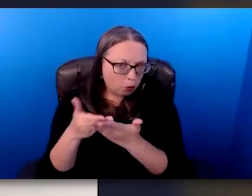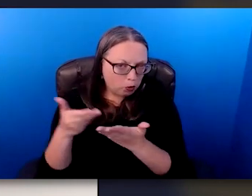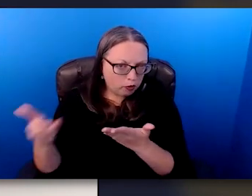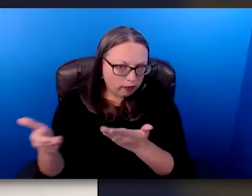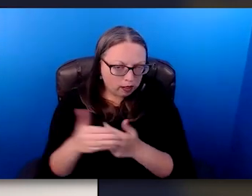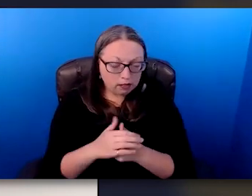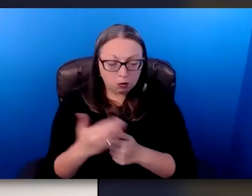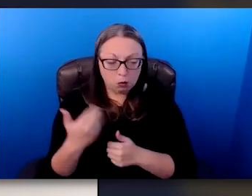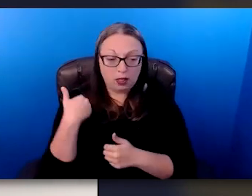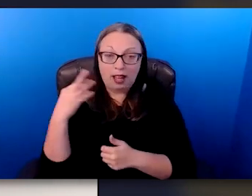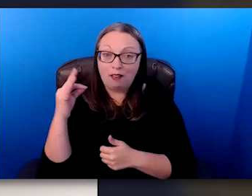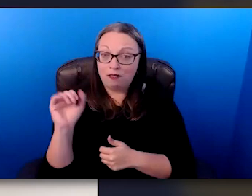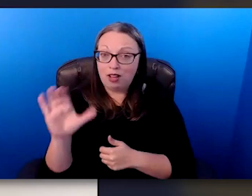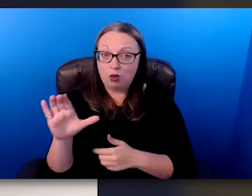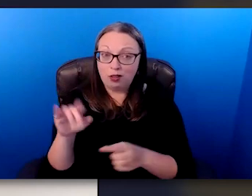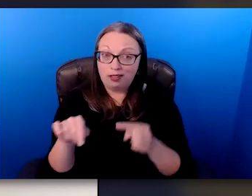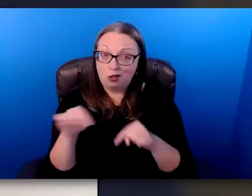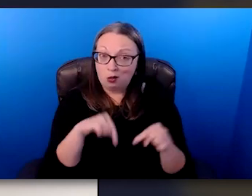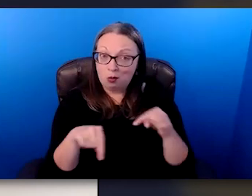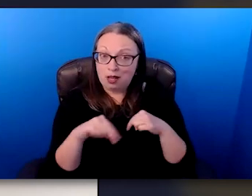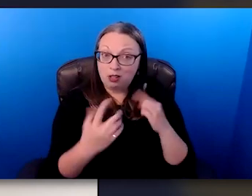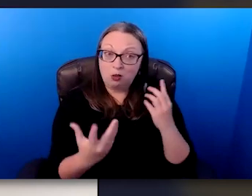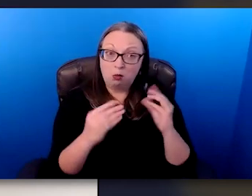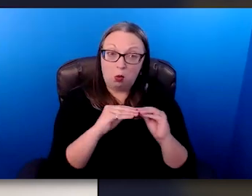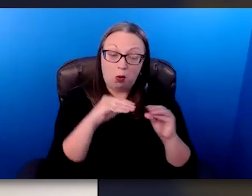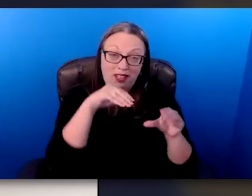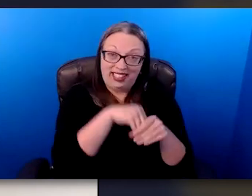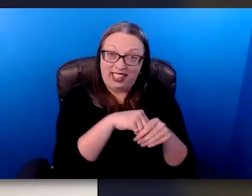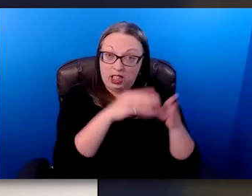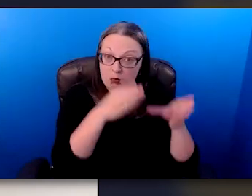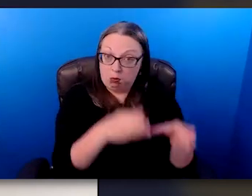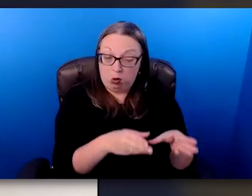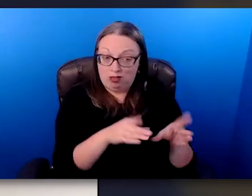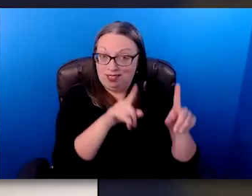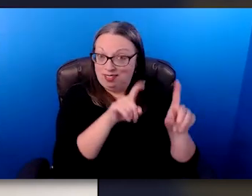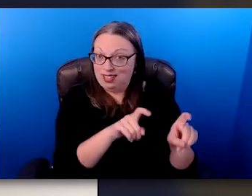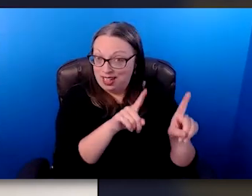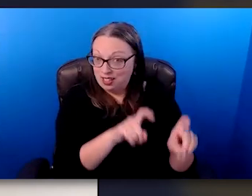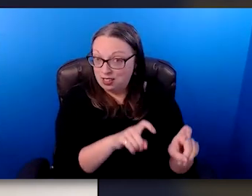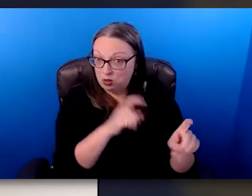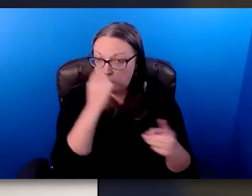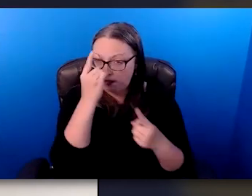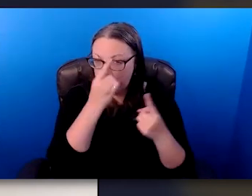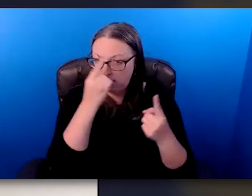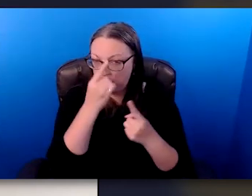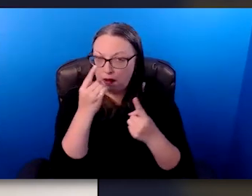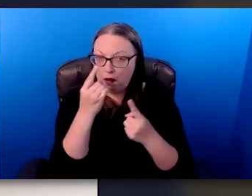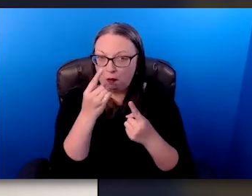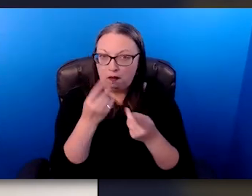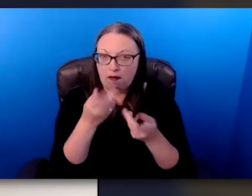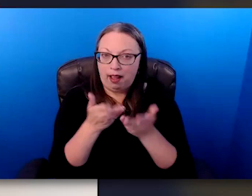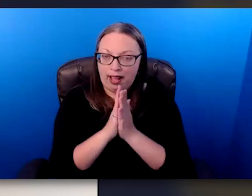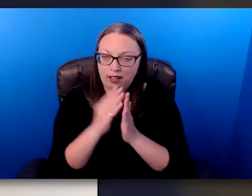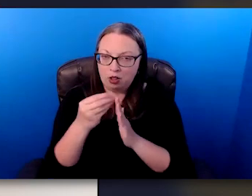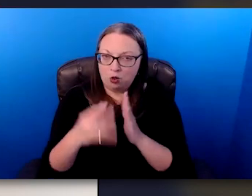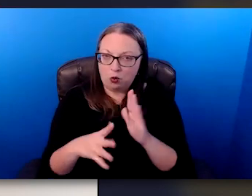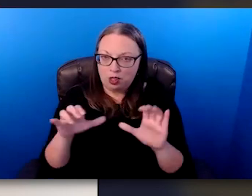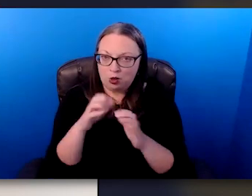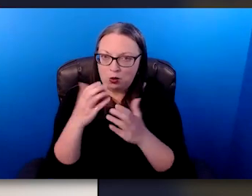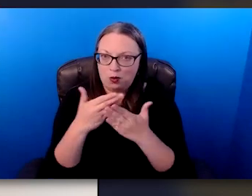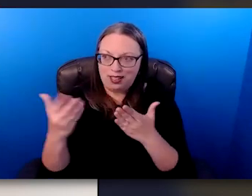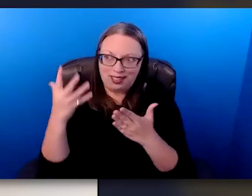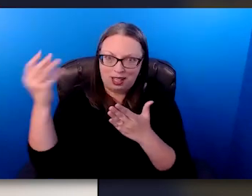who are reverting to more in-person assessment or thinking about having students do things outside of class, but then come in